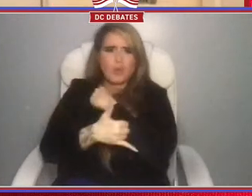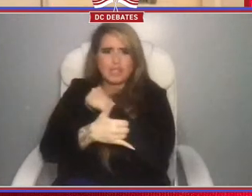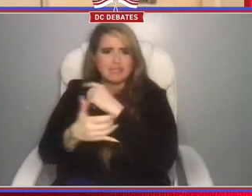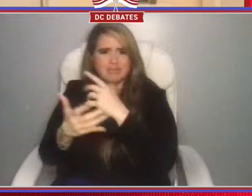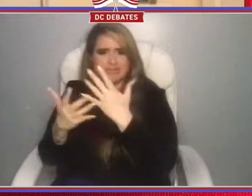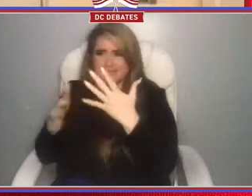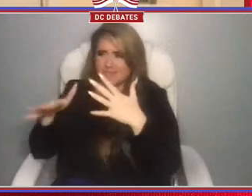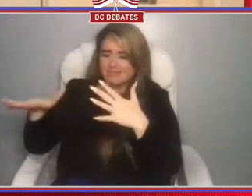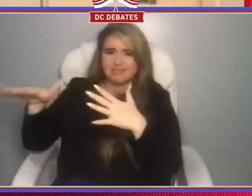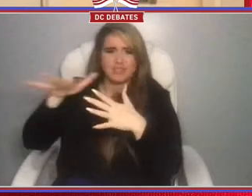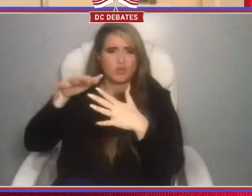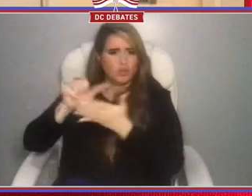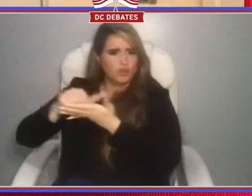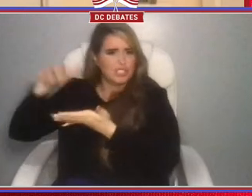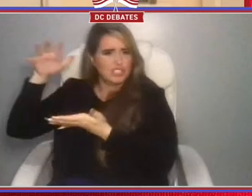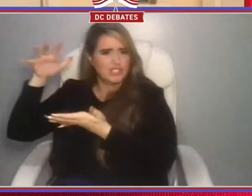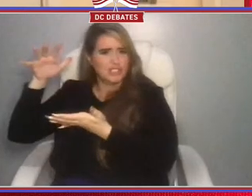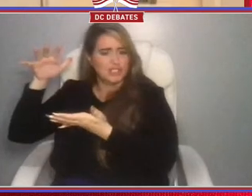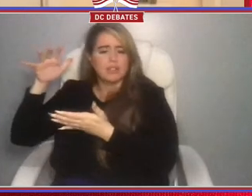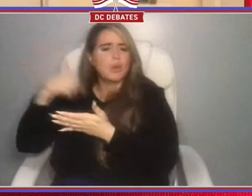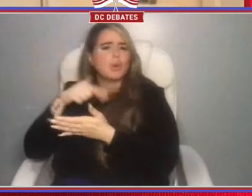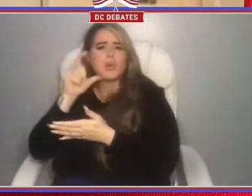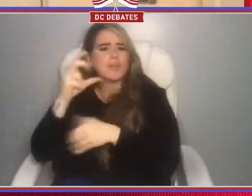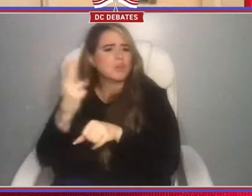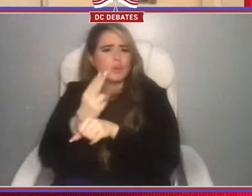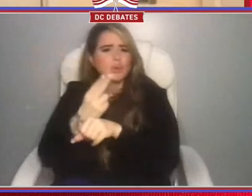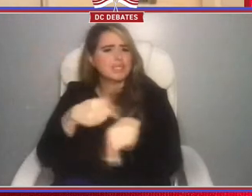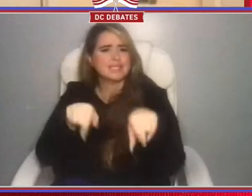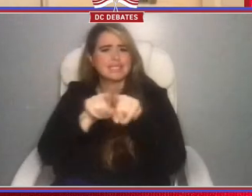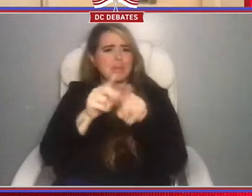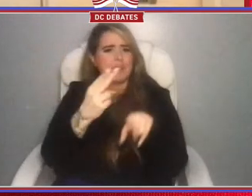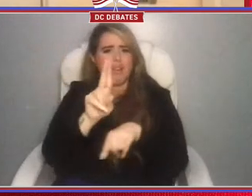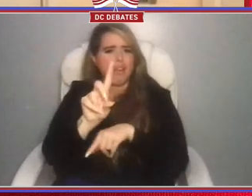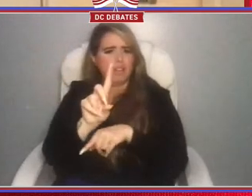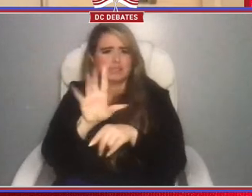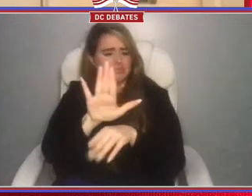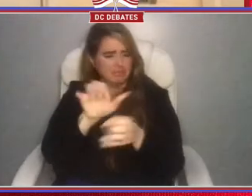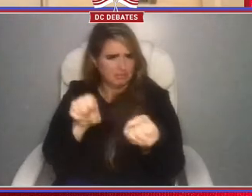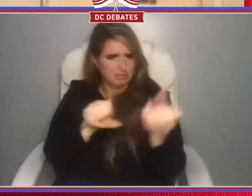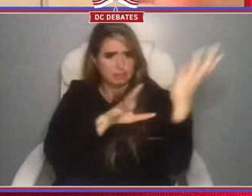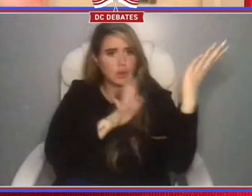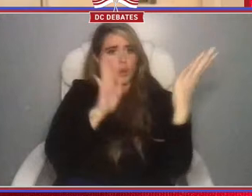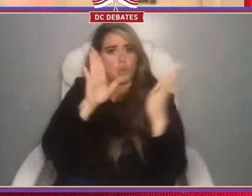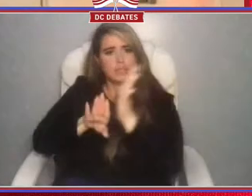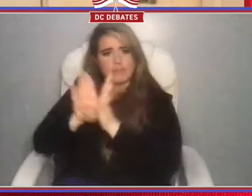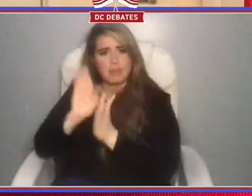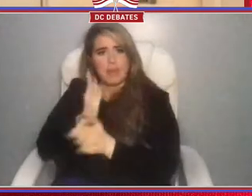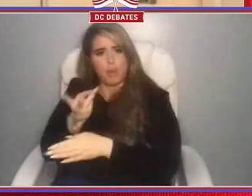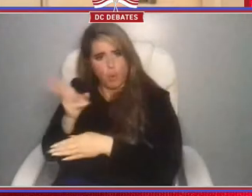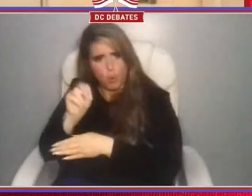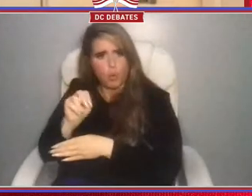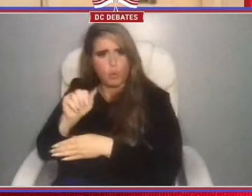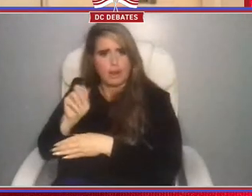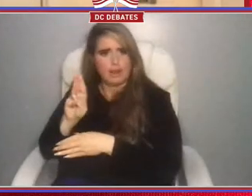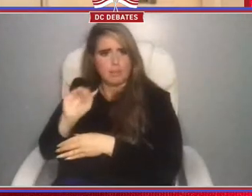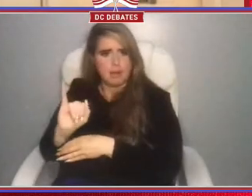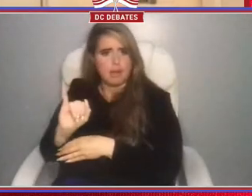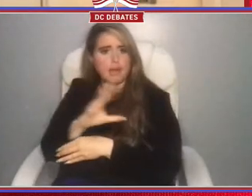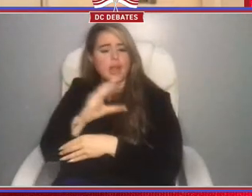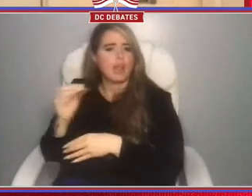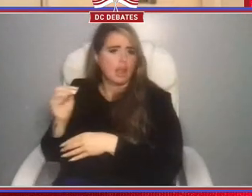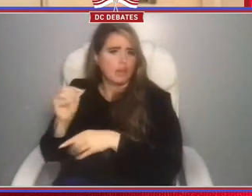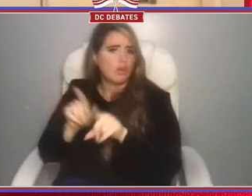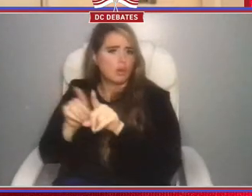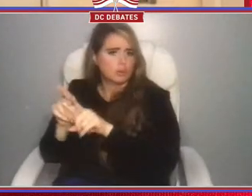that formula. I will abort that formula and adopt our own localized formula for AMI or also interchangeably with